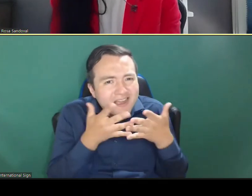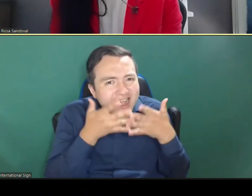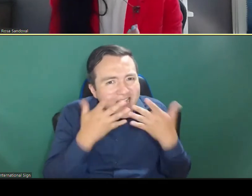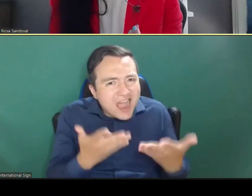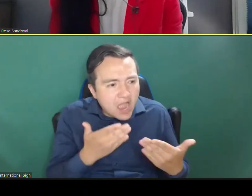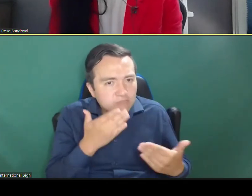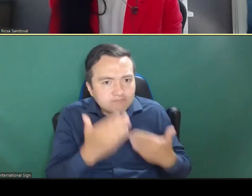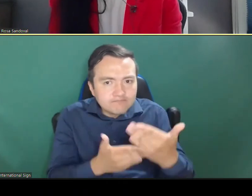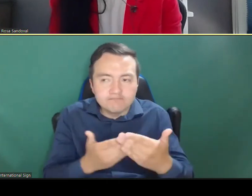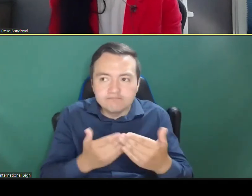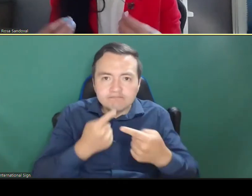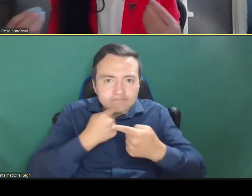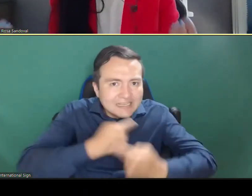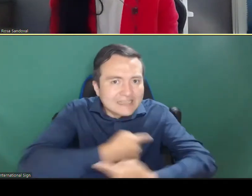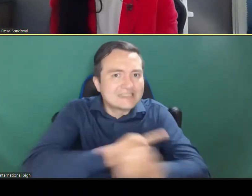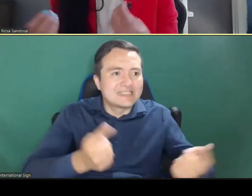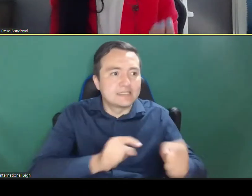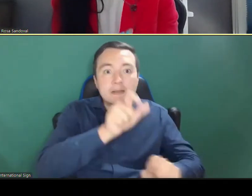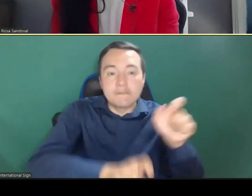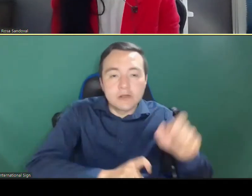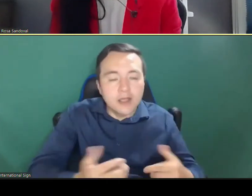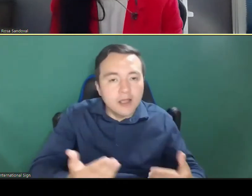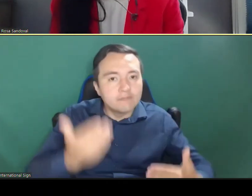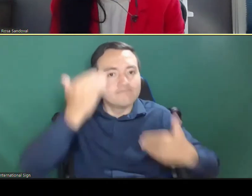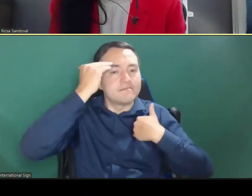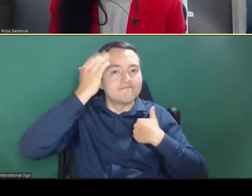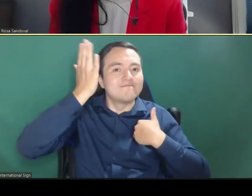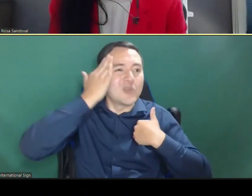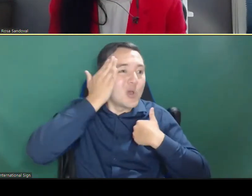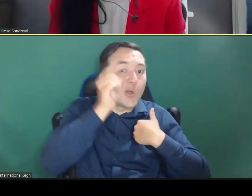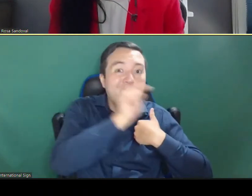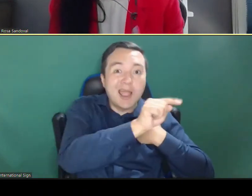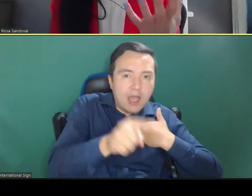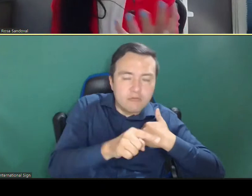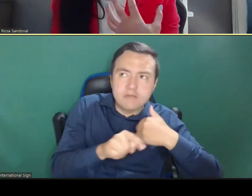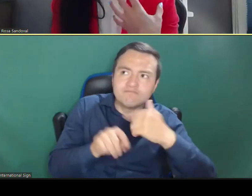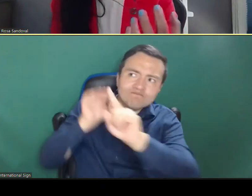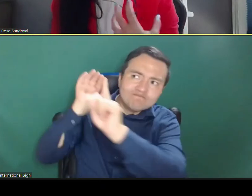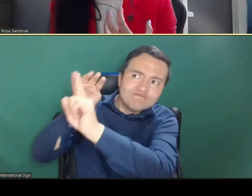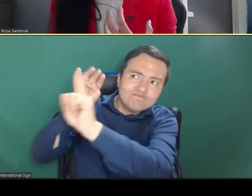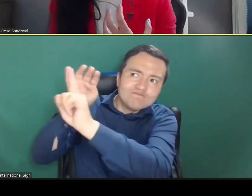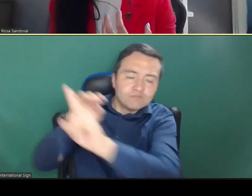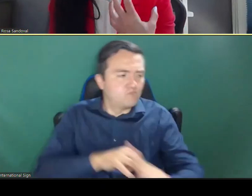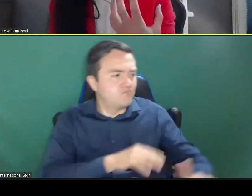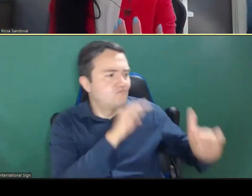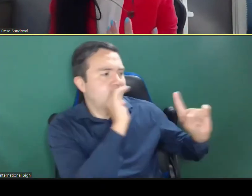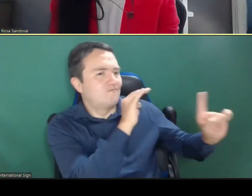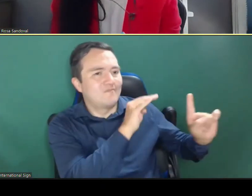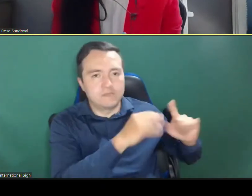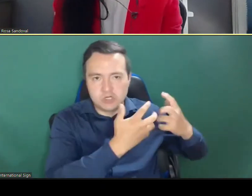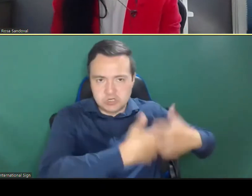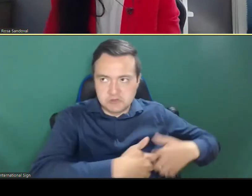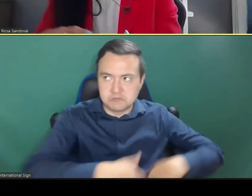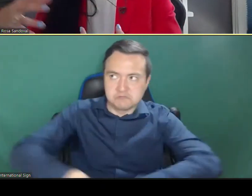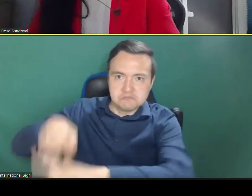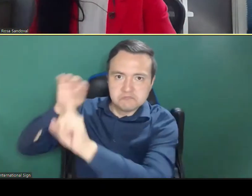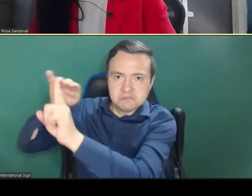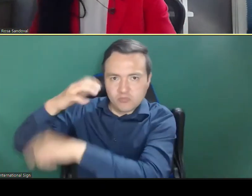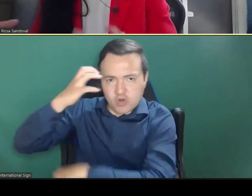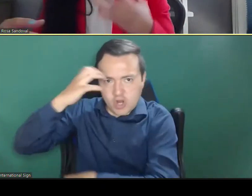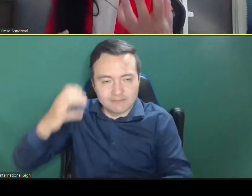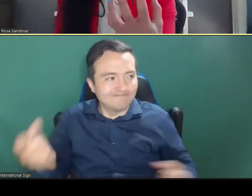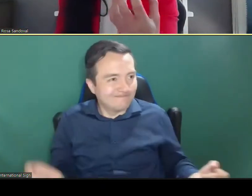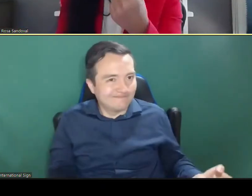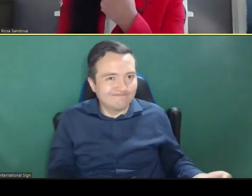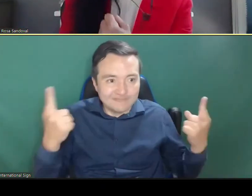anticipate and learn how to communicate with the population so that the population will begin